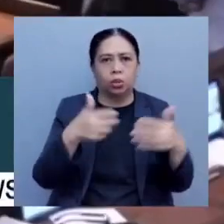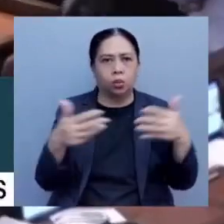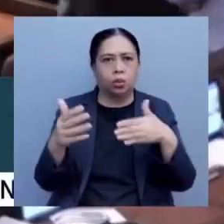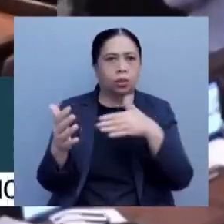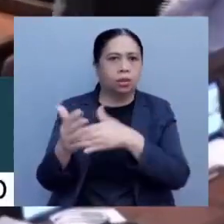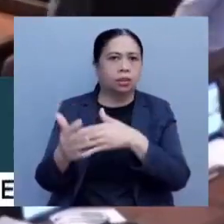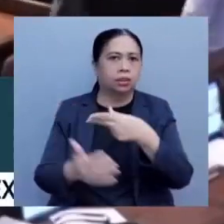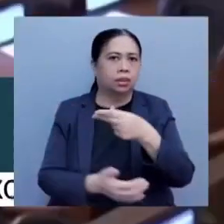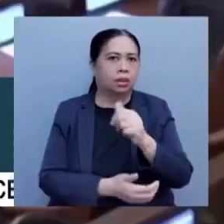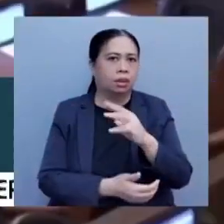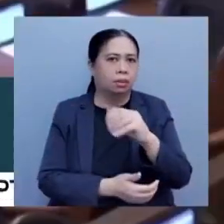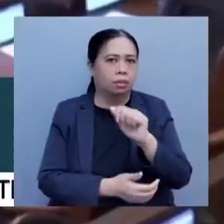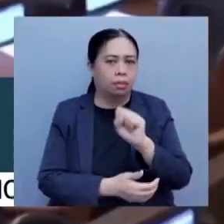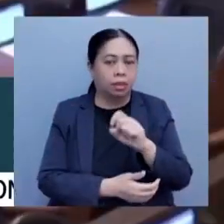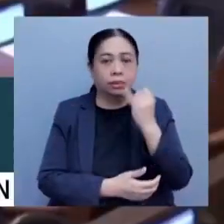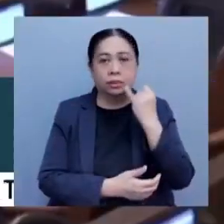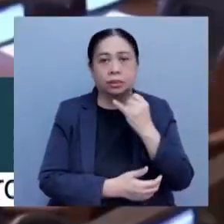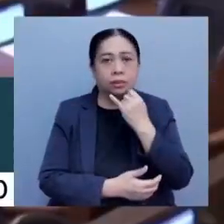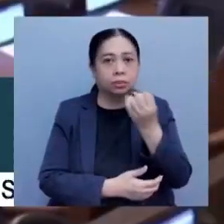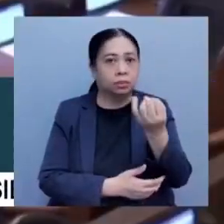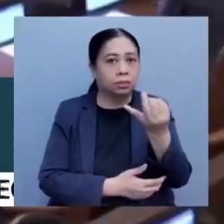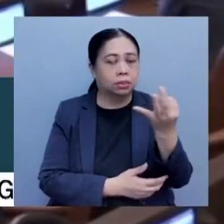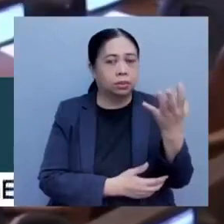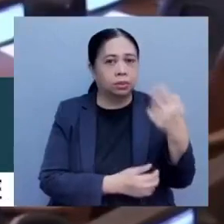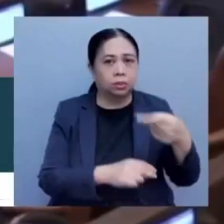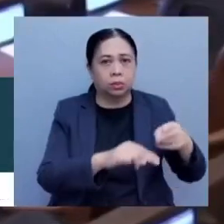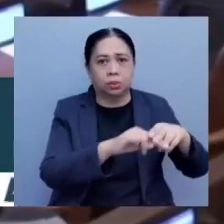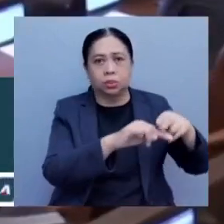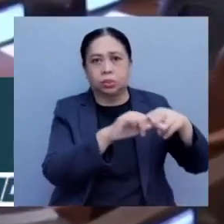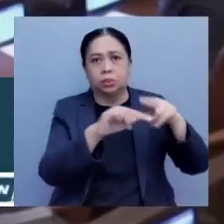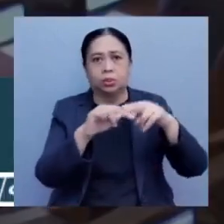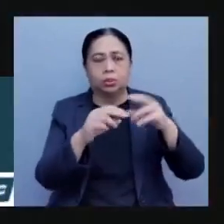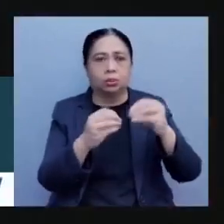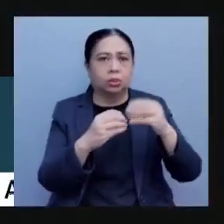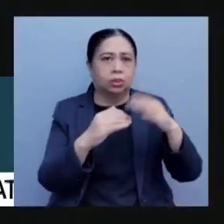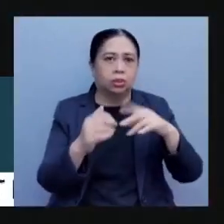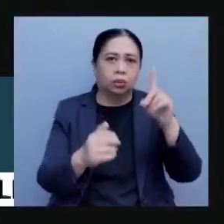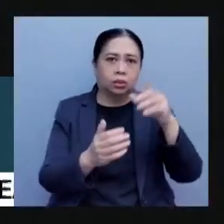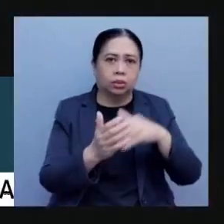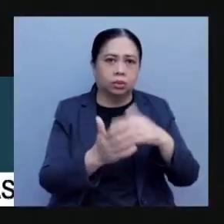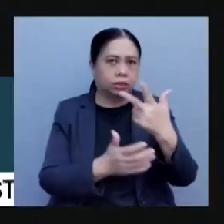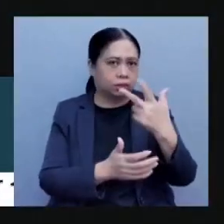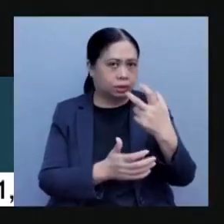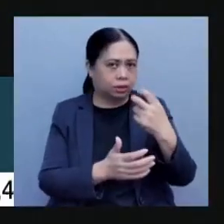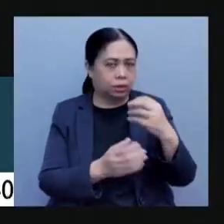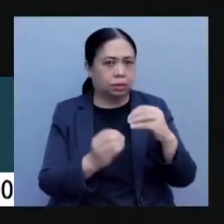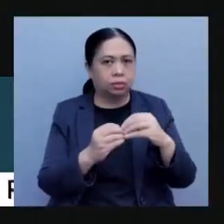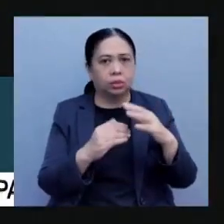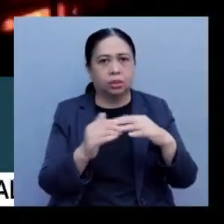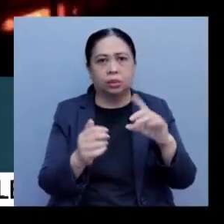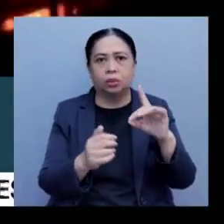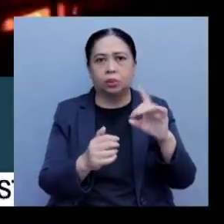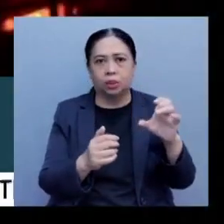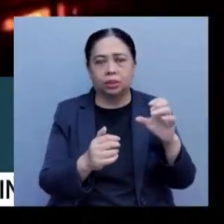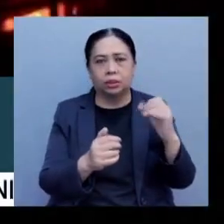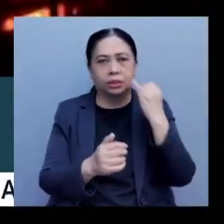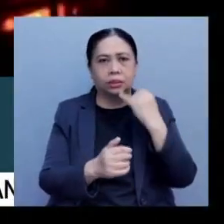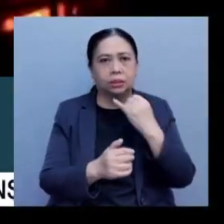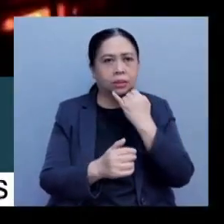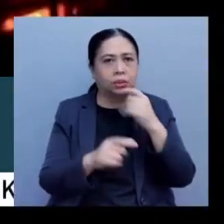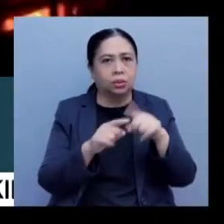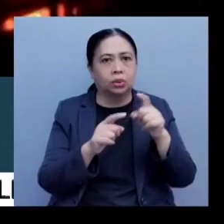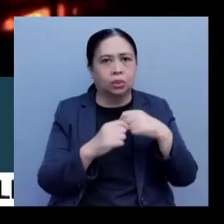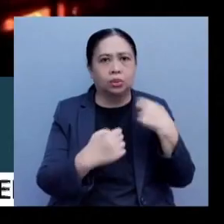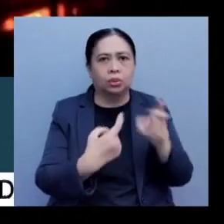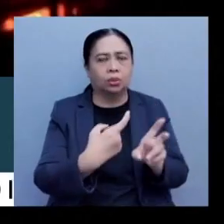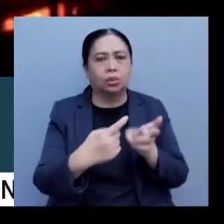Hamas. The Israeli death toll in the war has risen to over 1,300. More than 100 Israelis were also taken